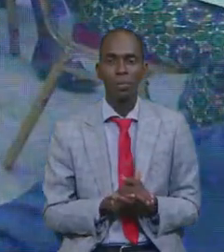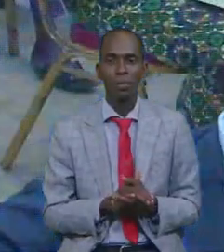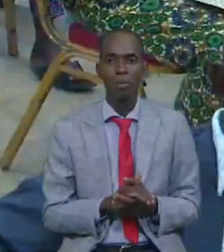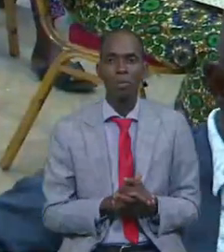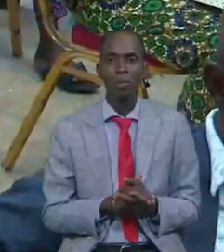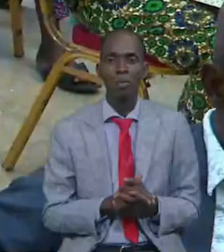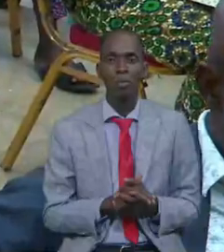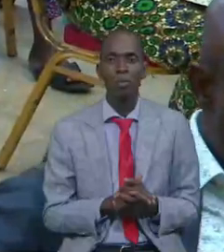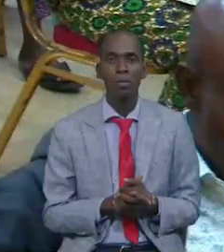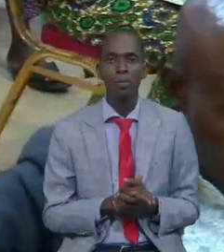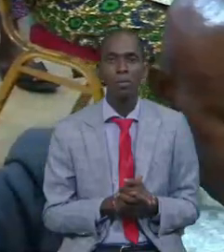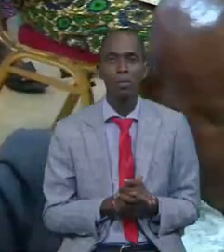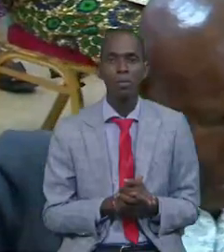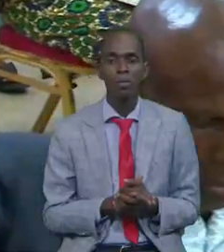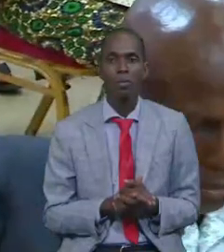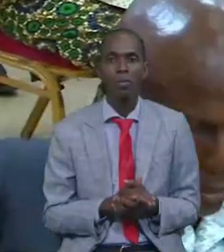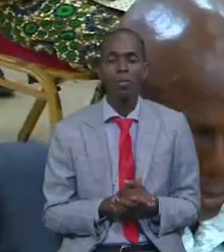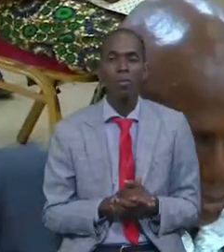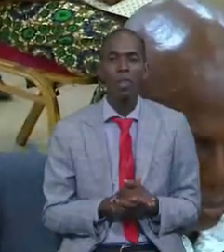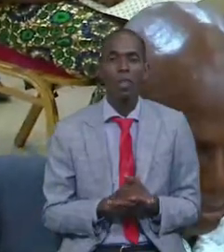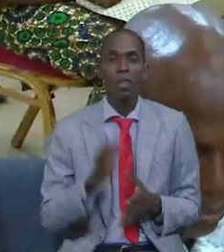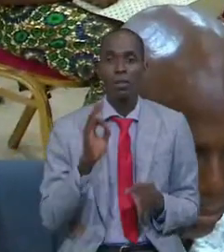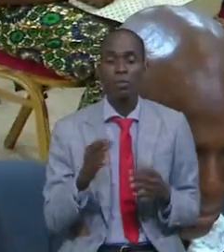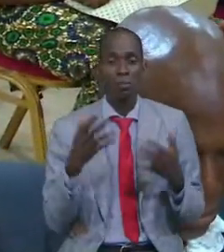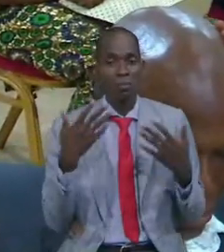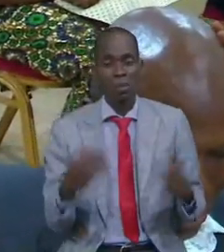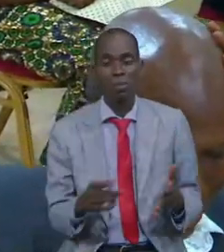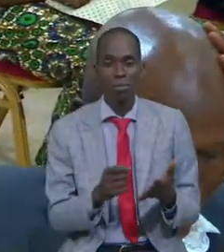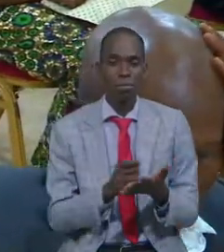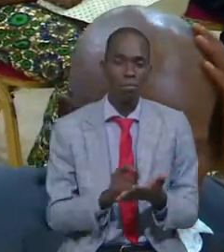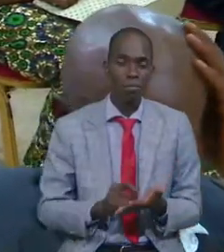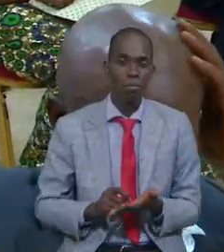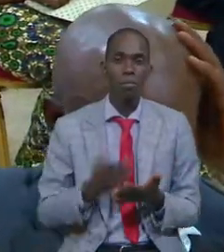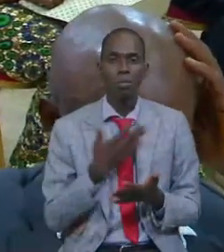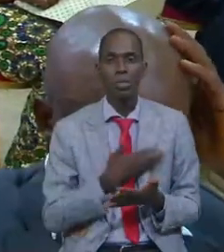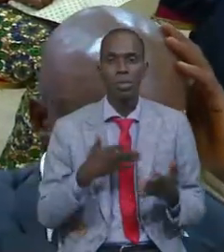If you are true in your section, please indicate. Counselors,